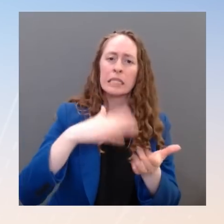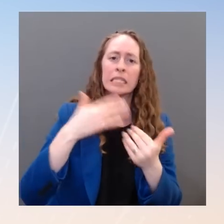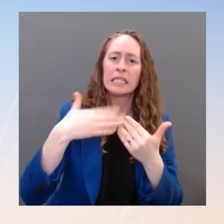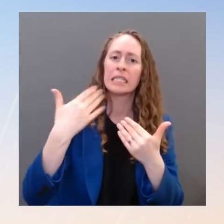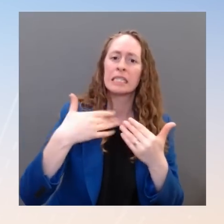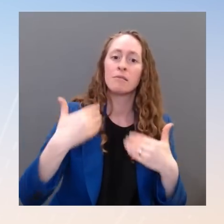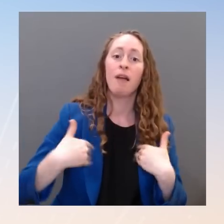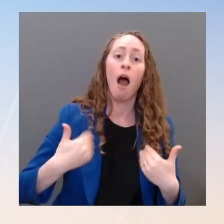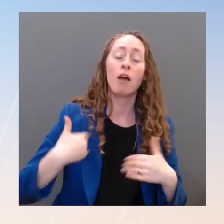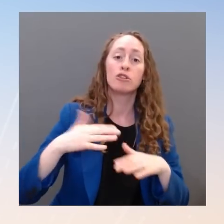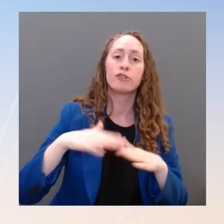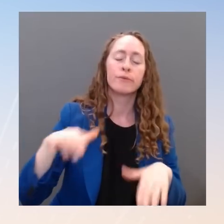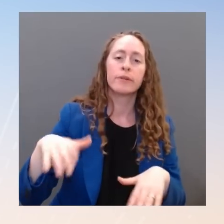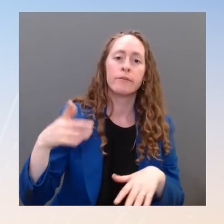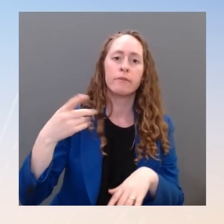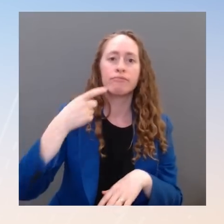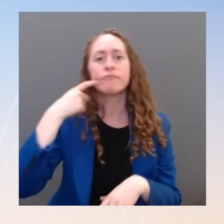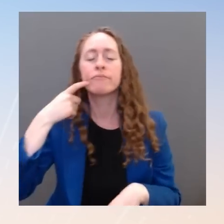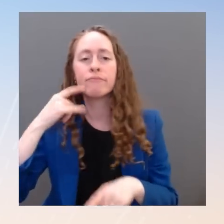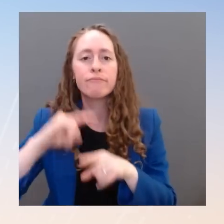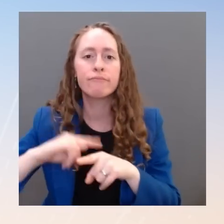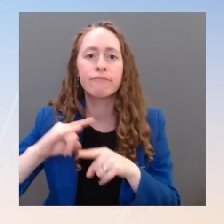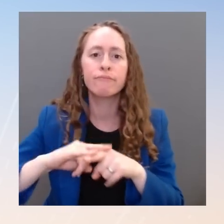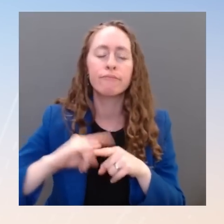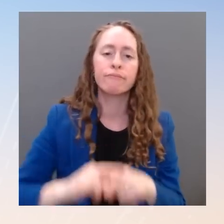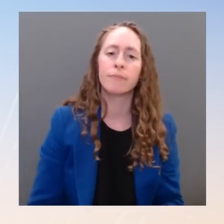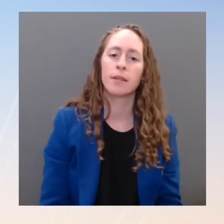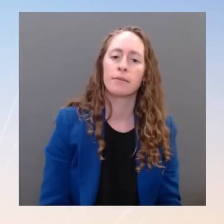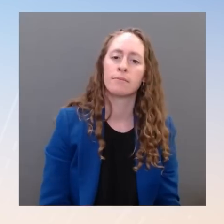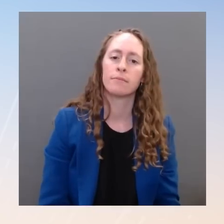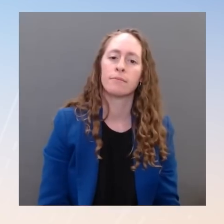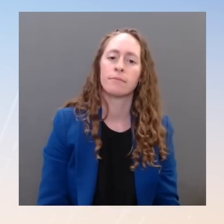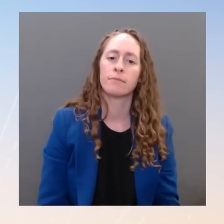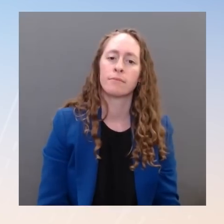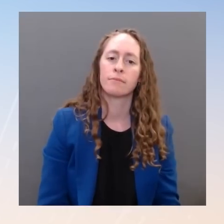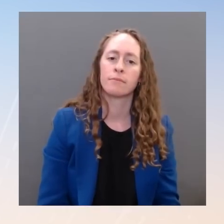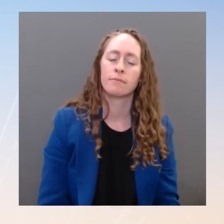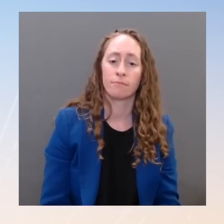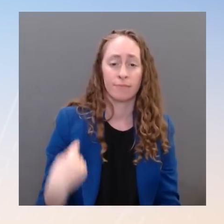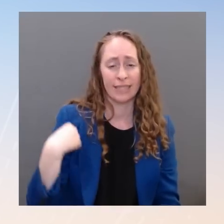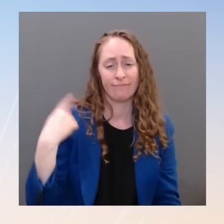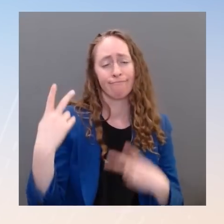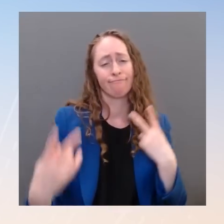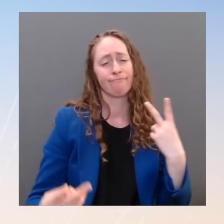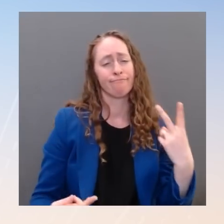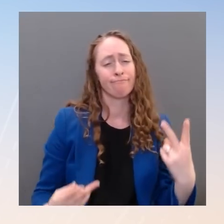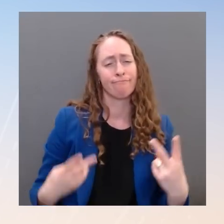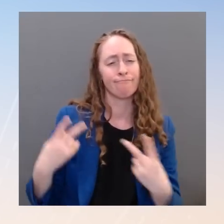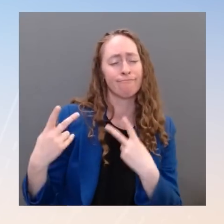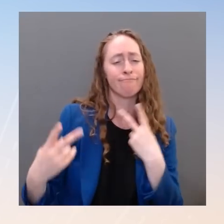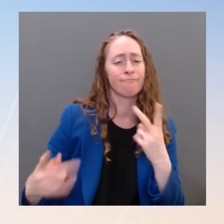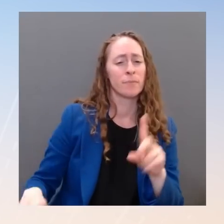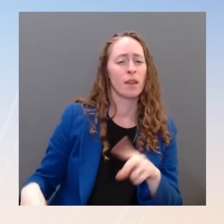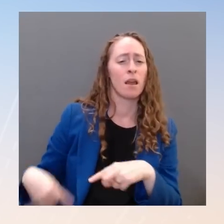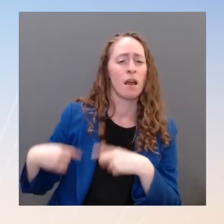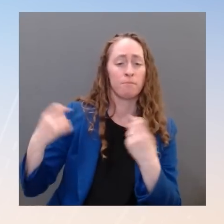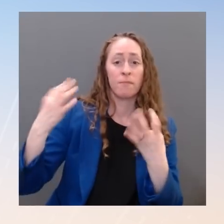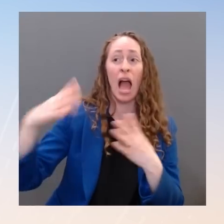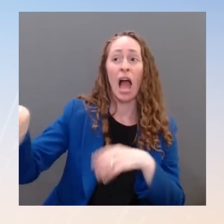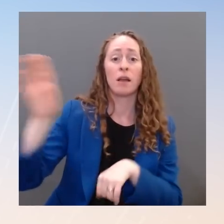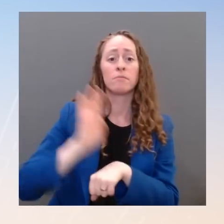you know, is decades of targeted marketing activities at the African American community to promote